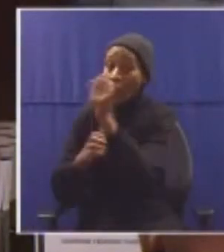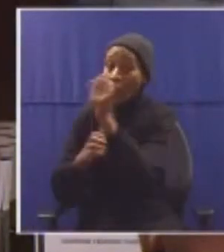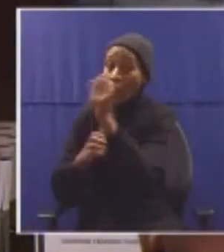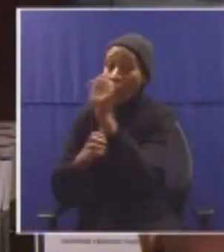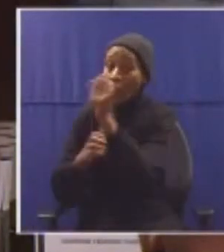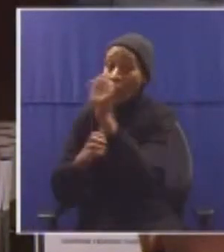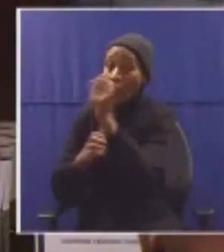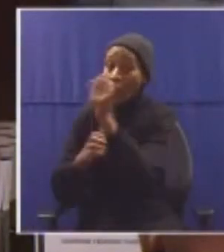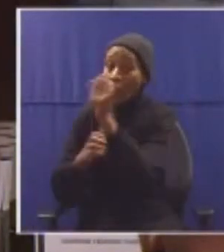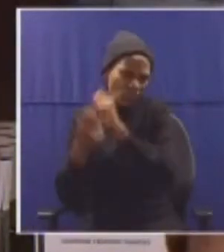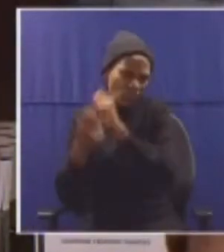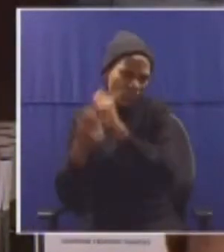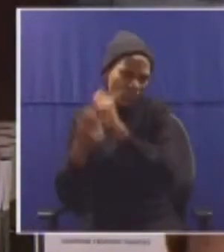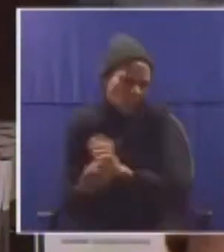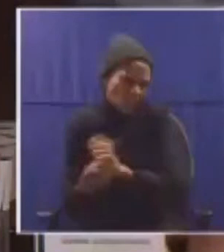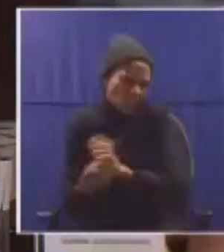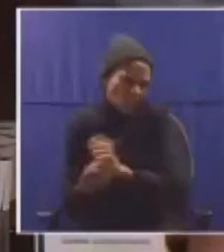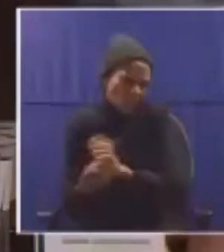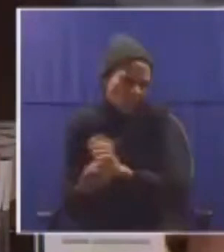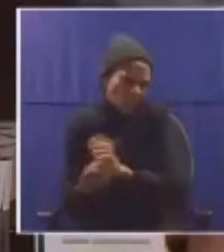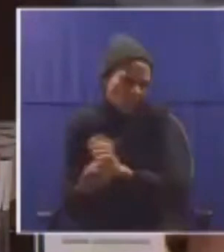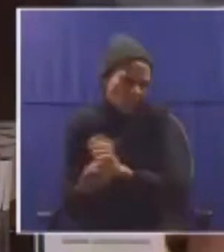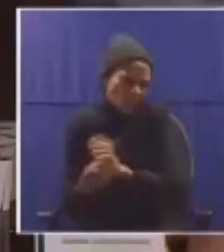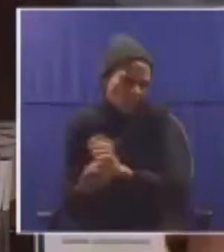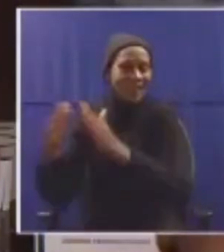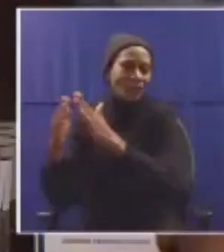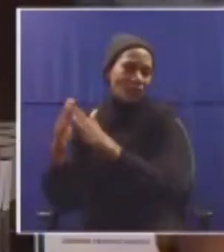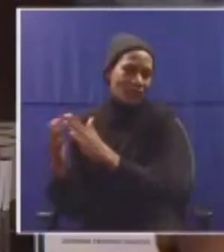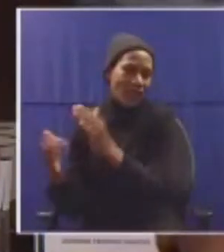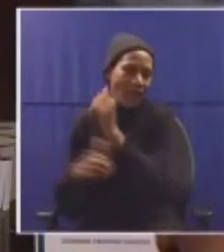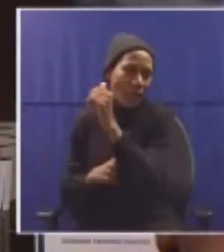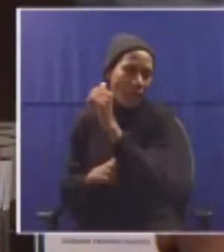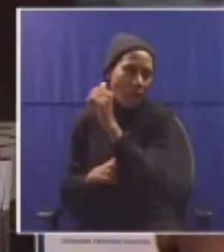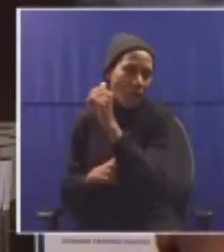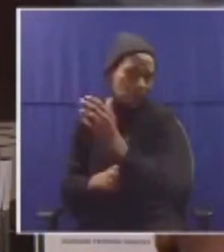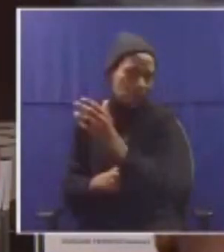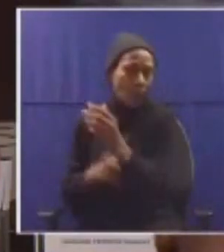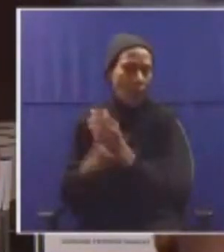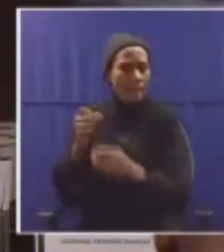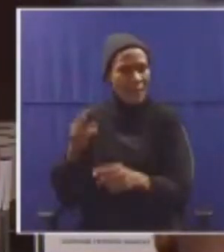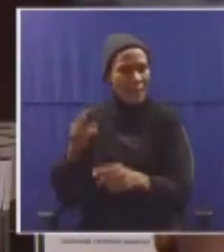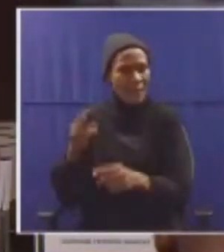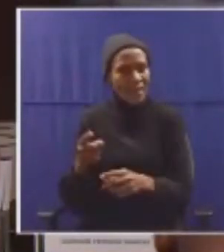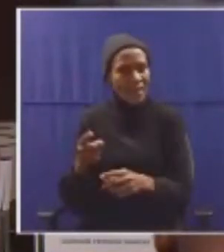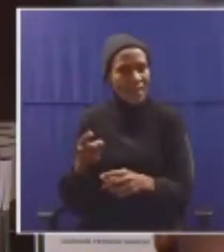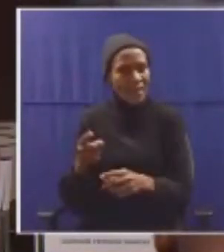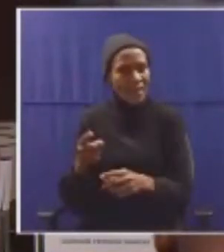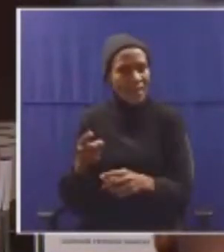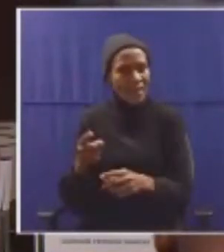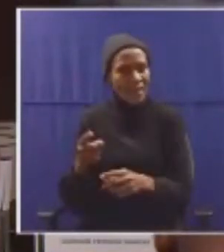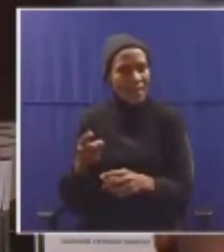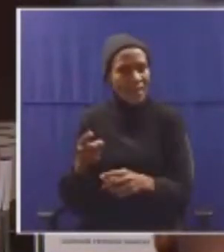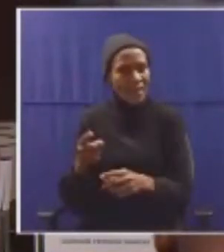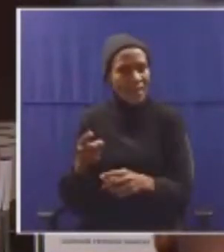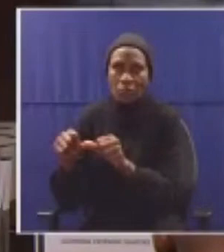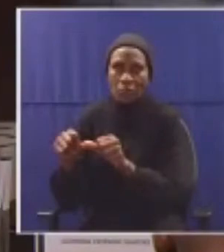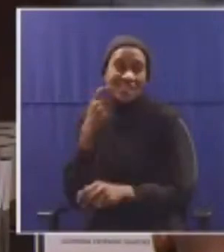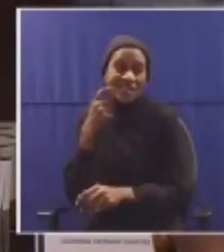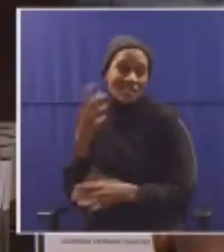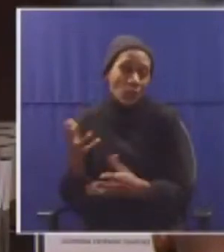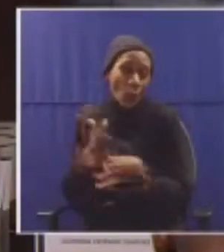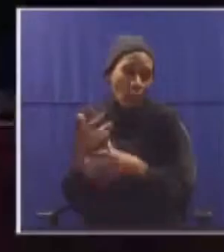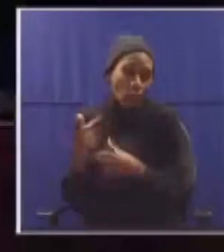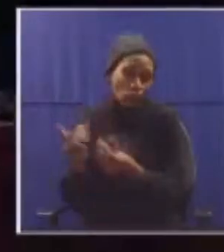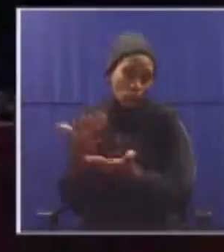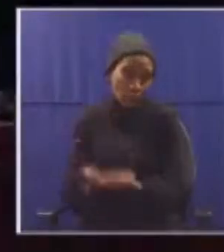important institution is protected while having its powers regulated to prevent leadership excesses?